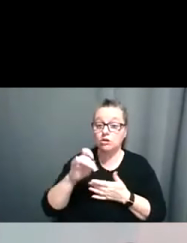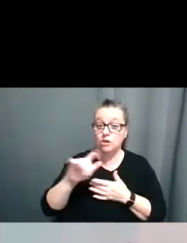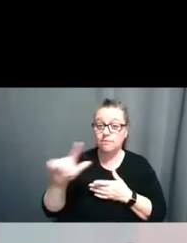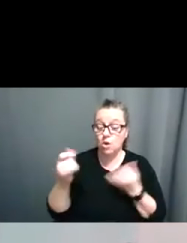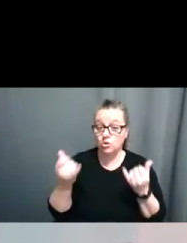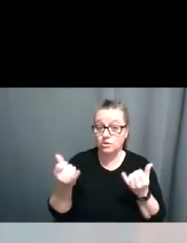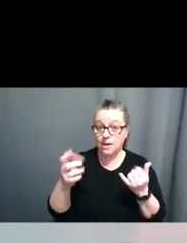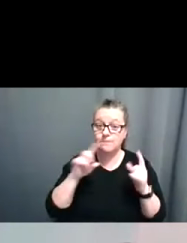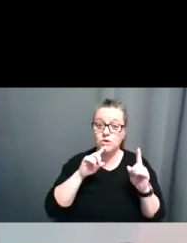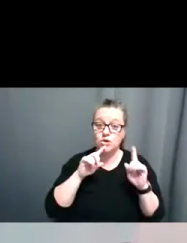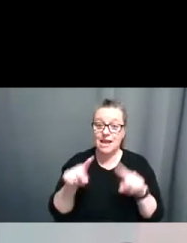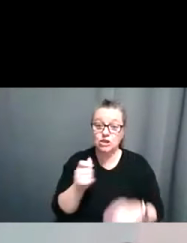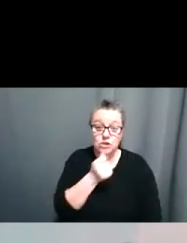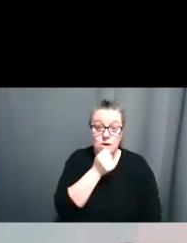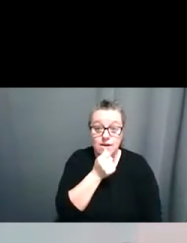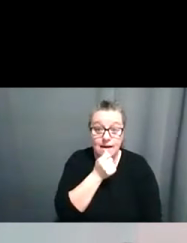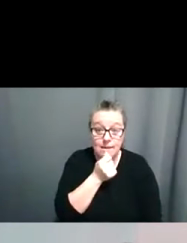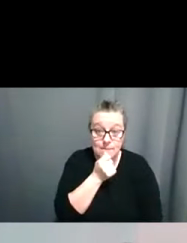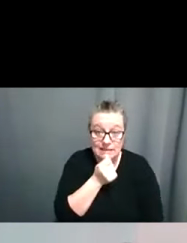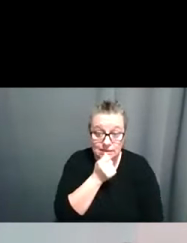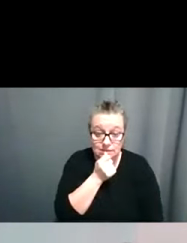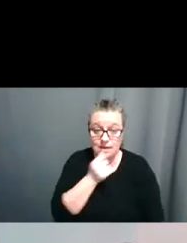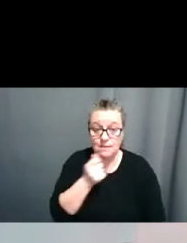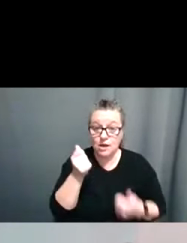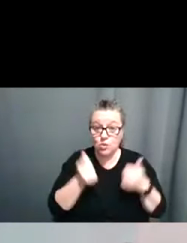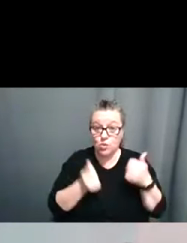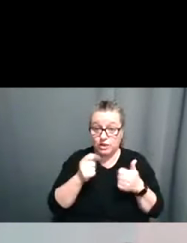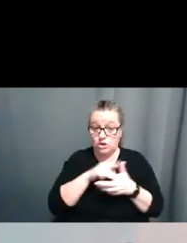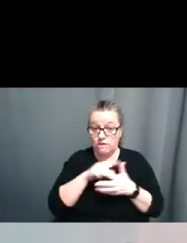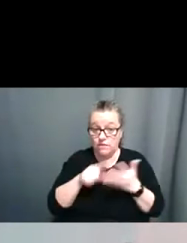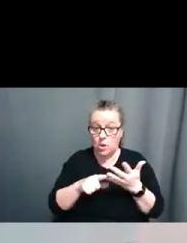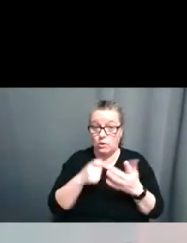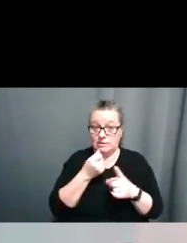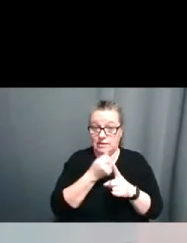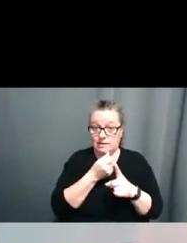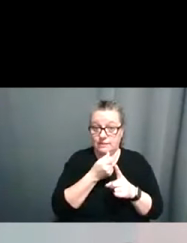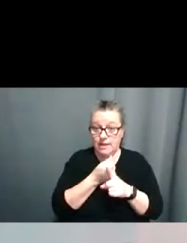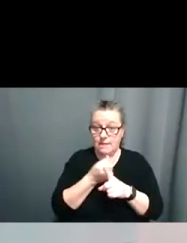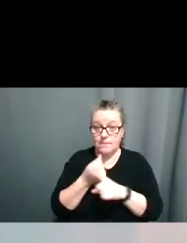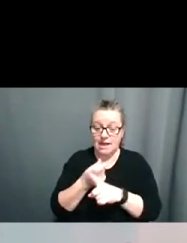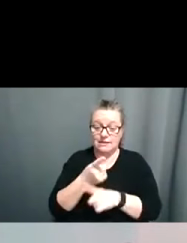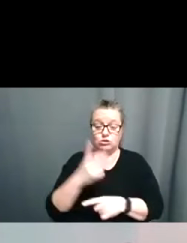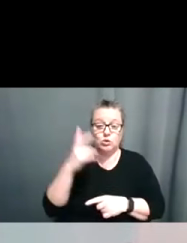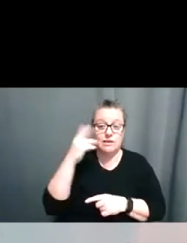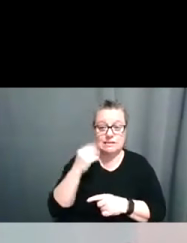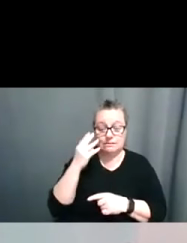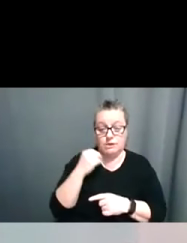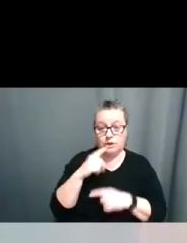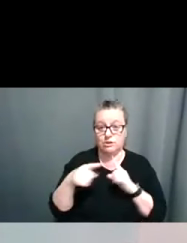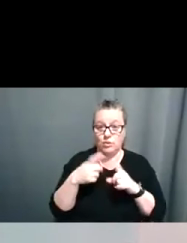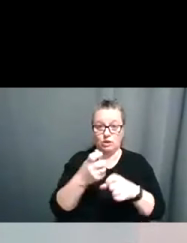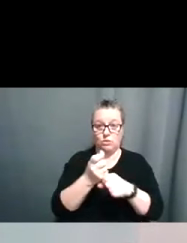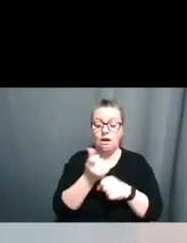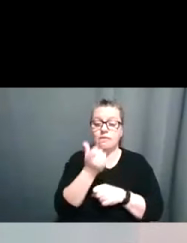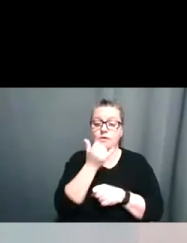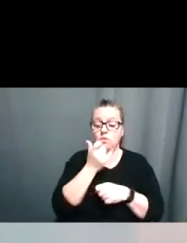answers will be anonymous. But which of these impacts did you experience when you got the wrong kind